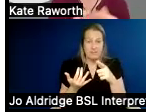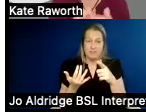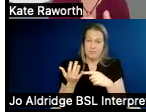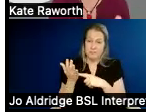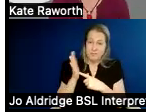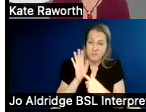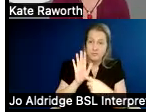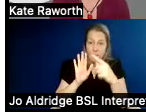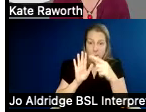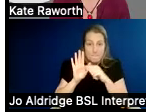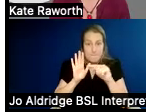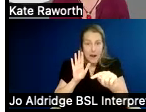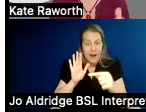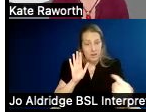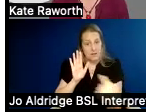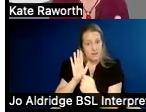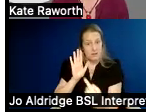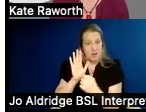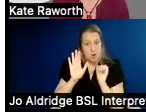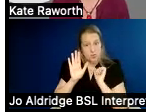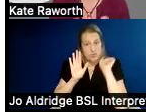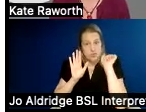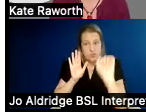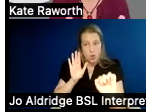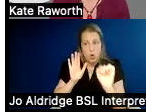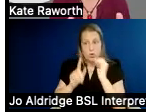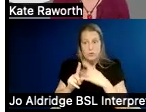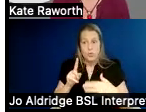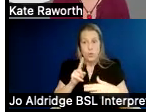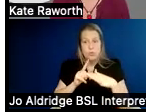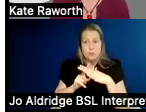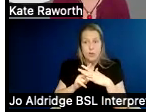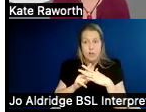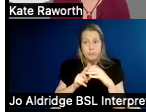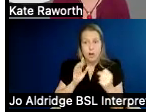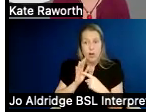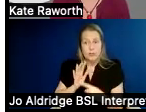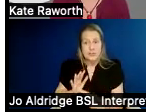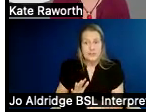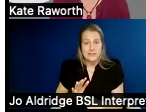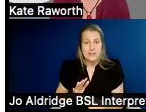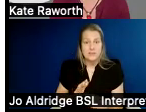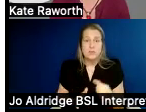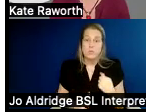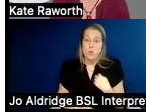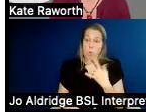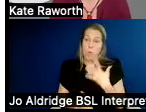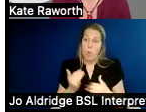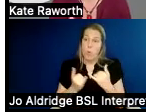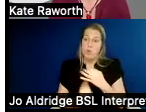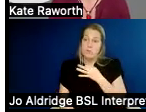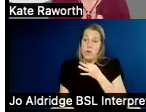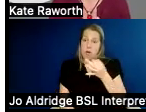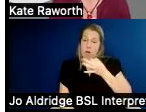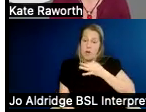I crowdsourced them from you. And in fact, I was invited to present this concept of the donut at the UN General Assembly